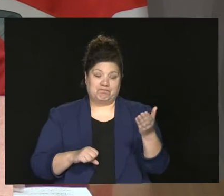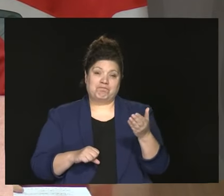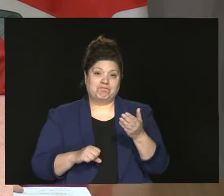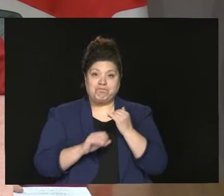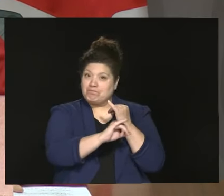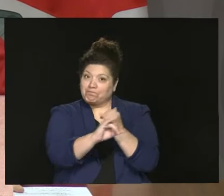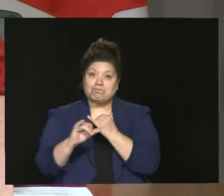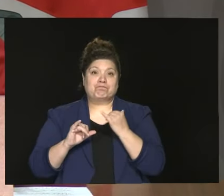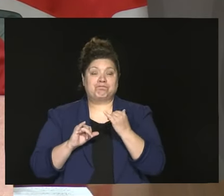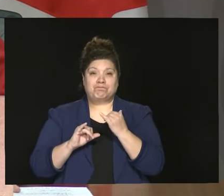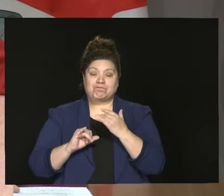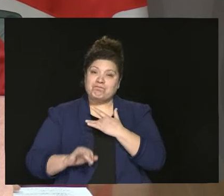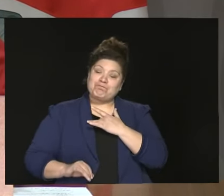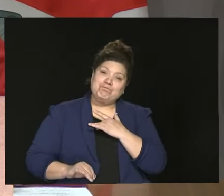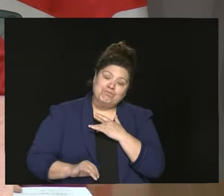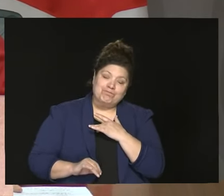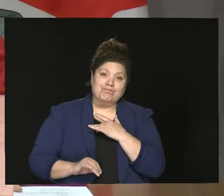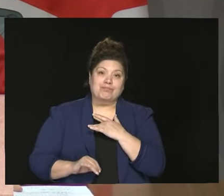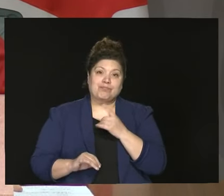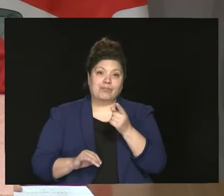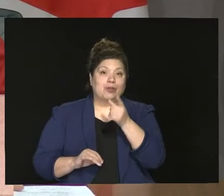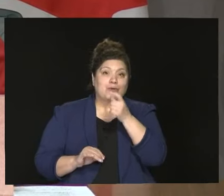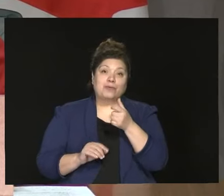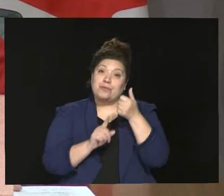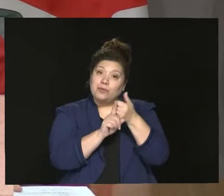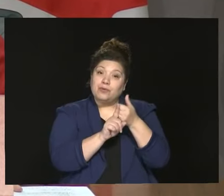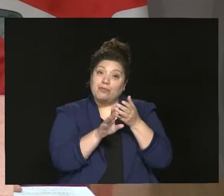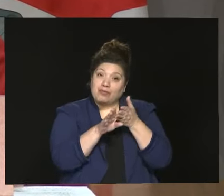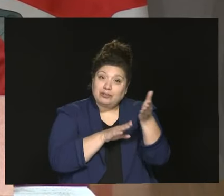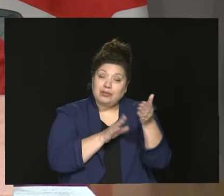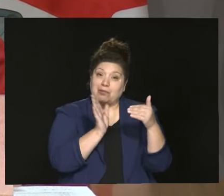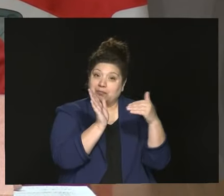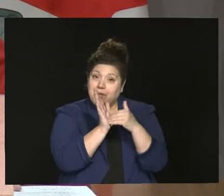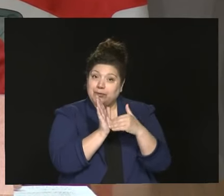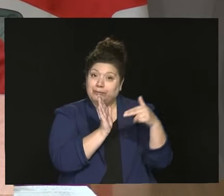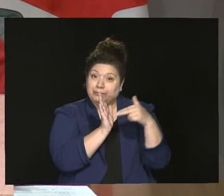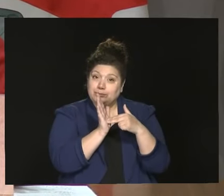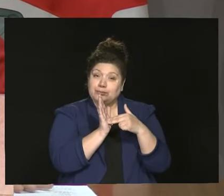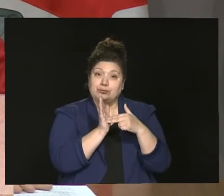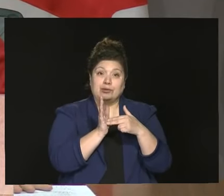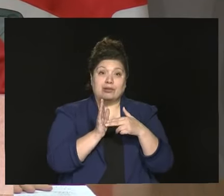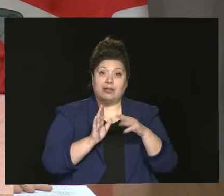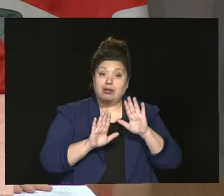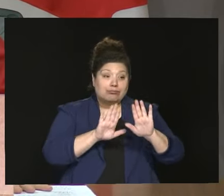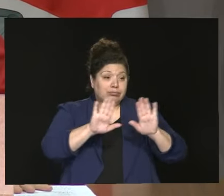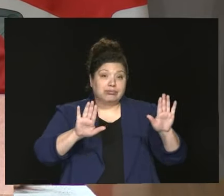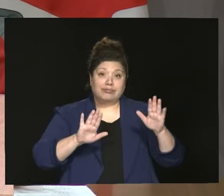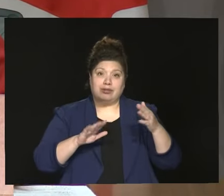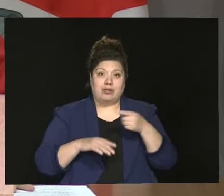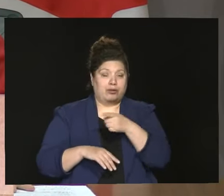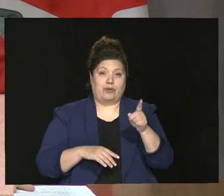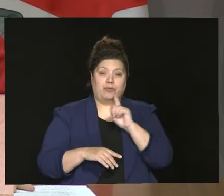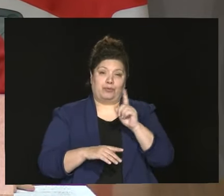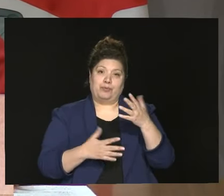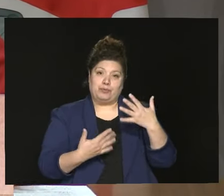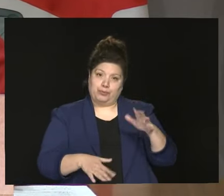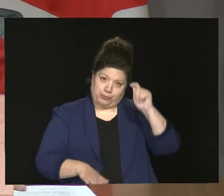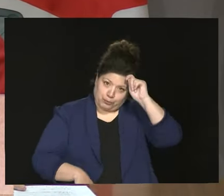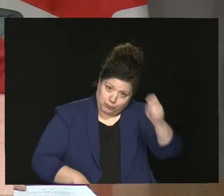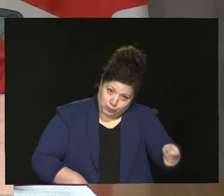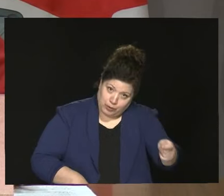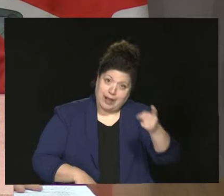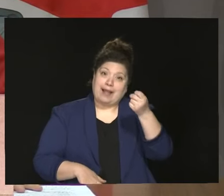Medical professionals across Canada are truly heroes right now, and